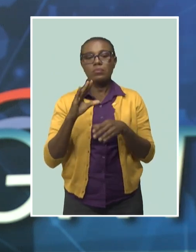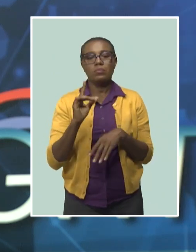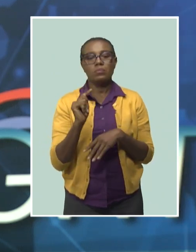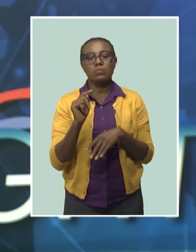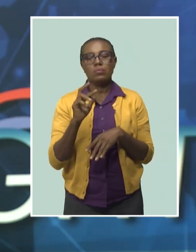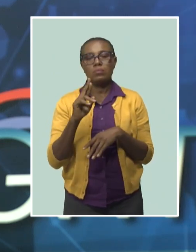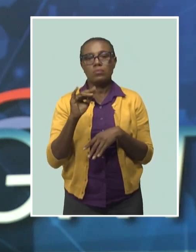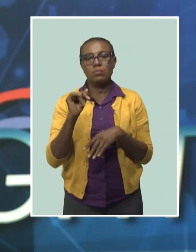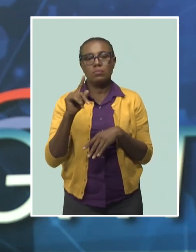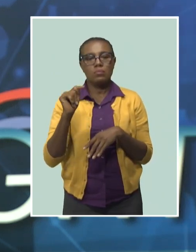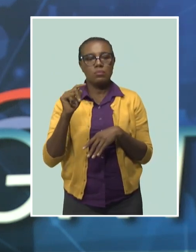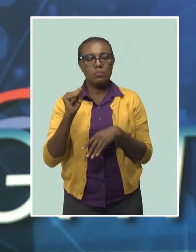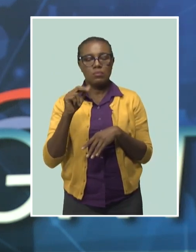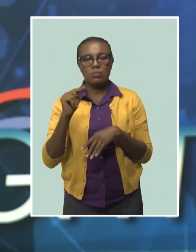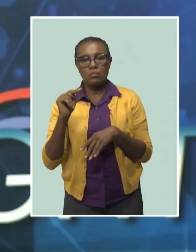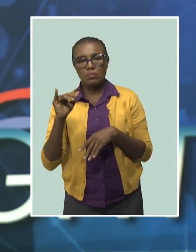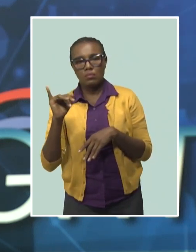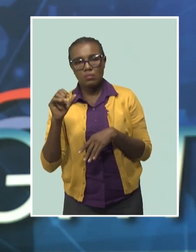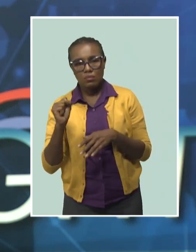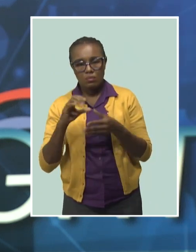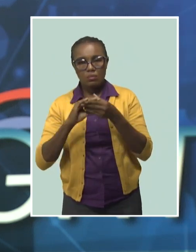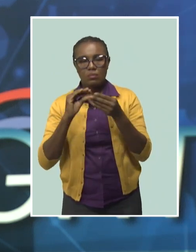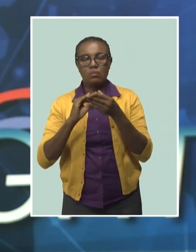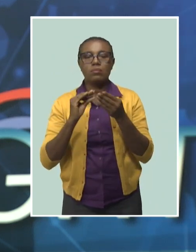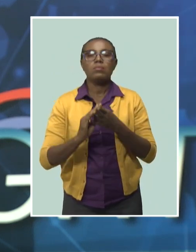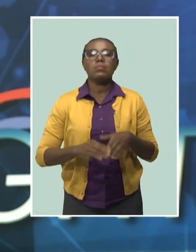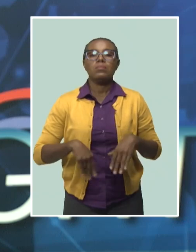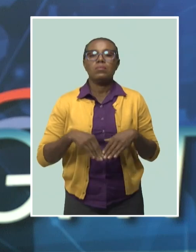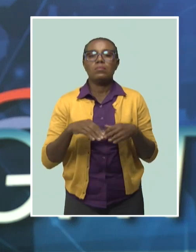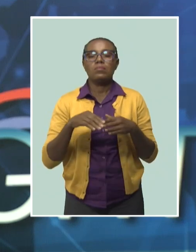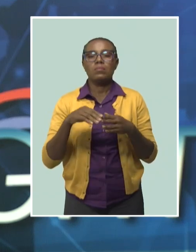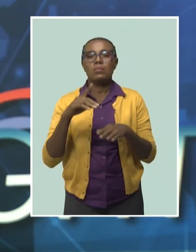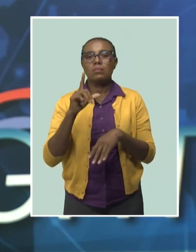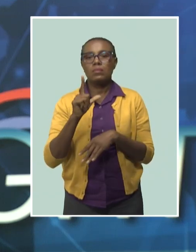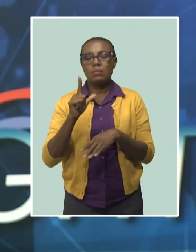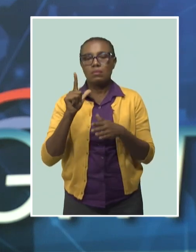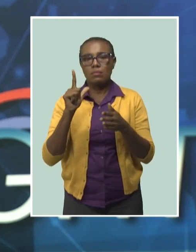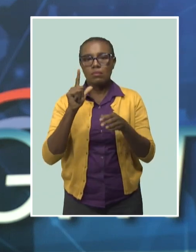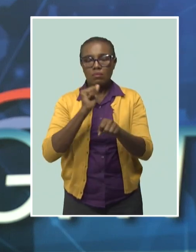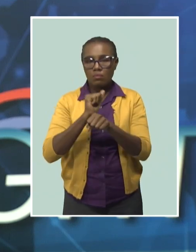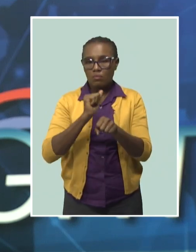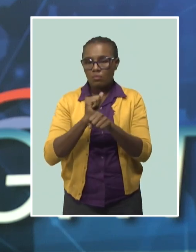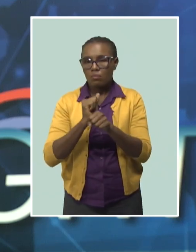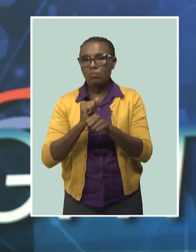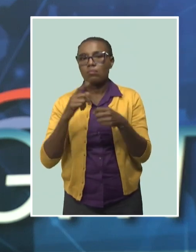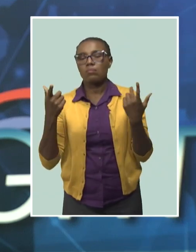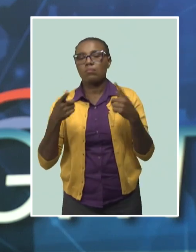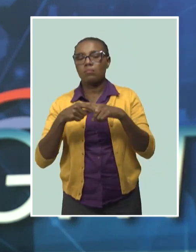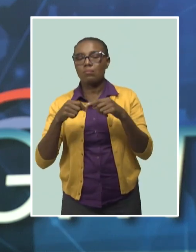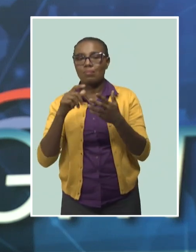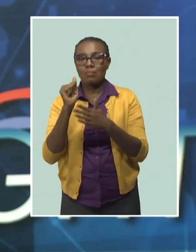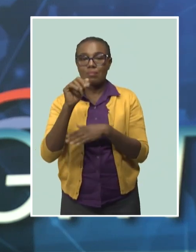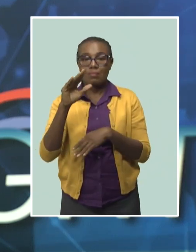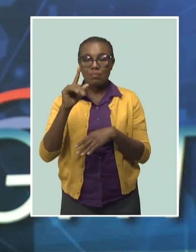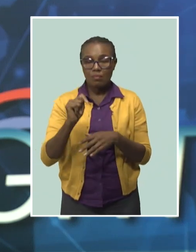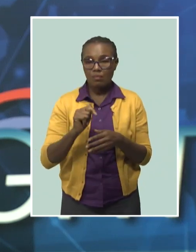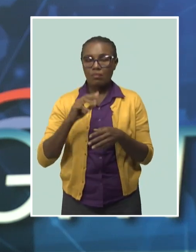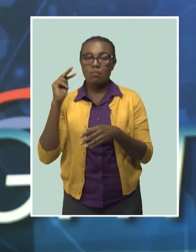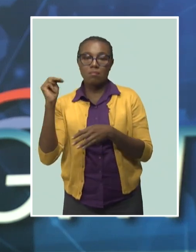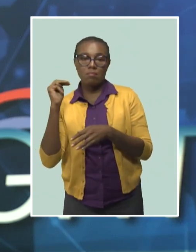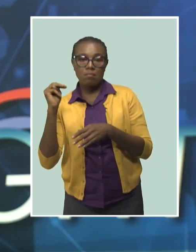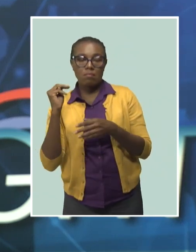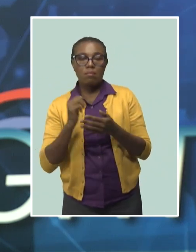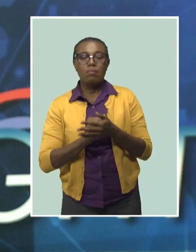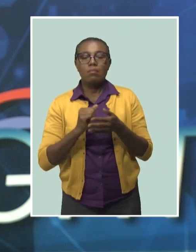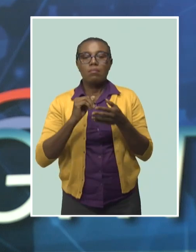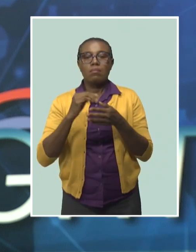on amendments made to the Labour Clauses Concessions Act. Prime Minister Mia Amor Motley announced during Monday's budget that effective